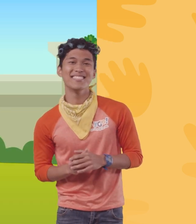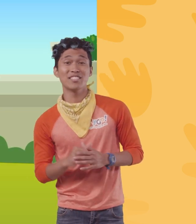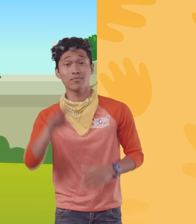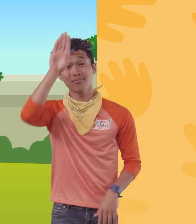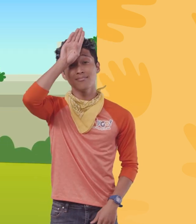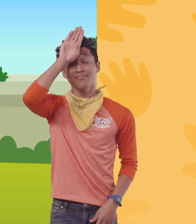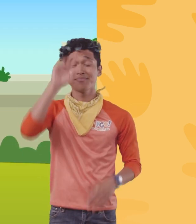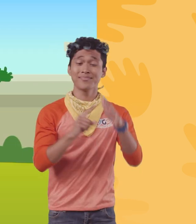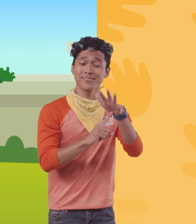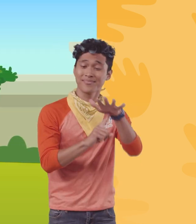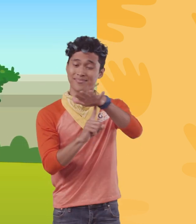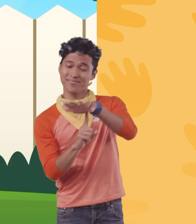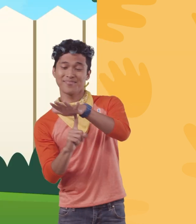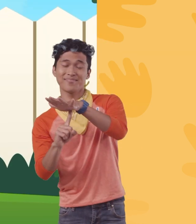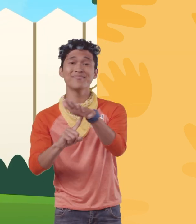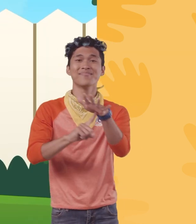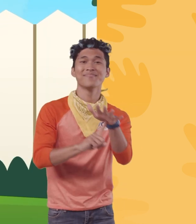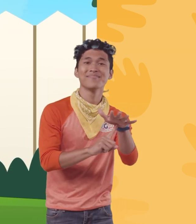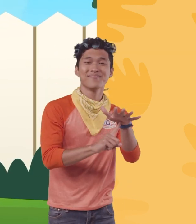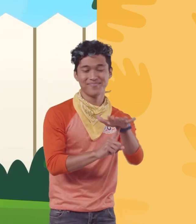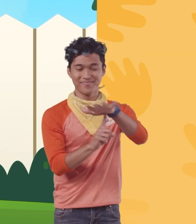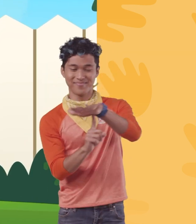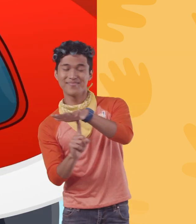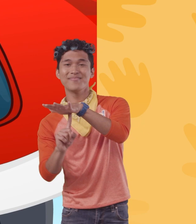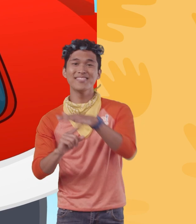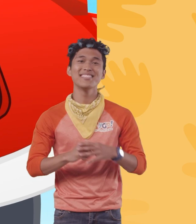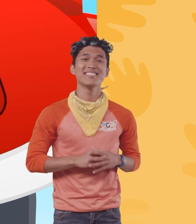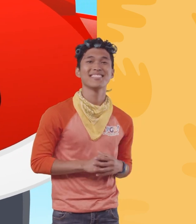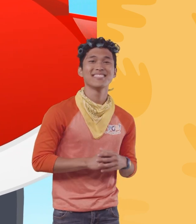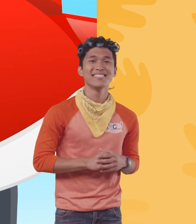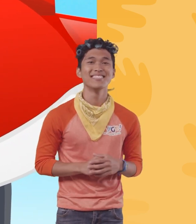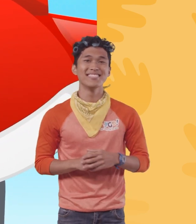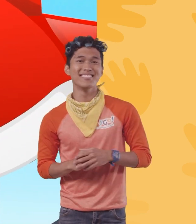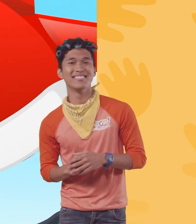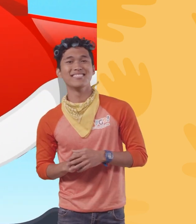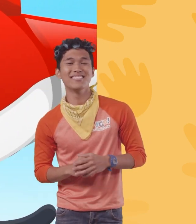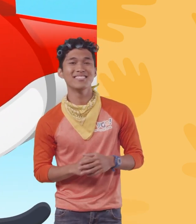It's a firefighting helicopter.